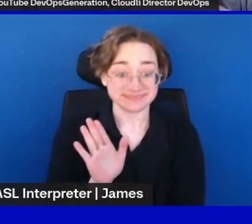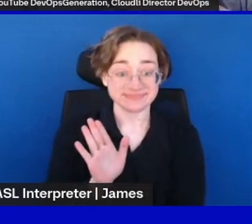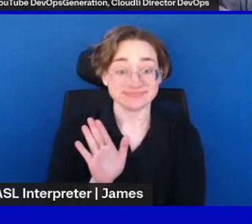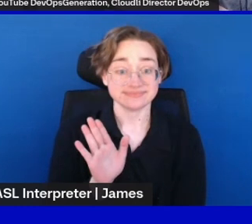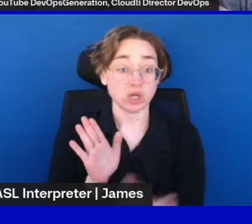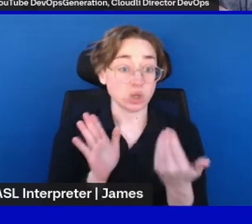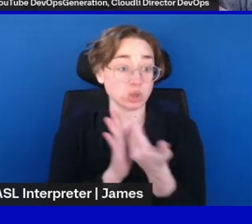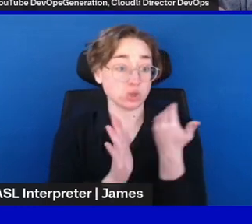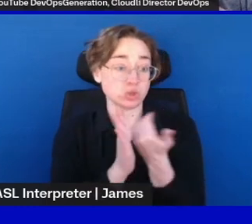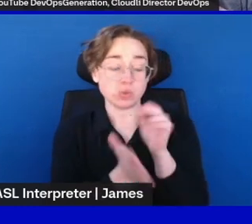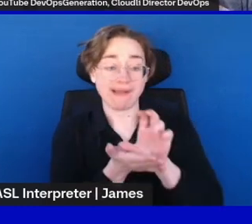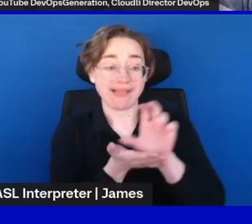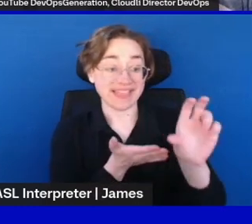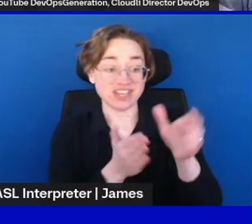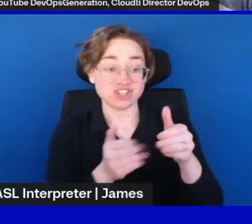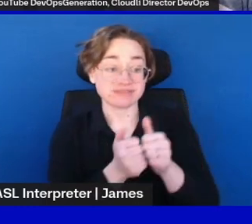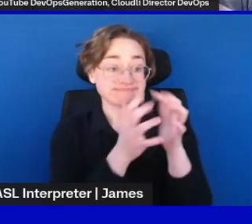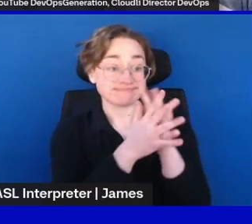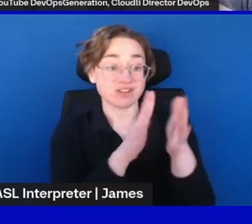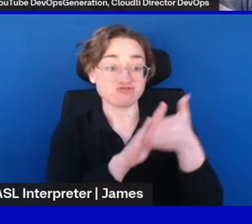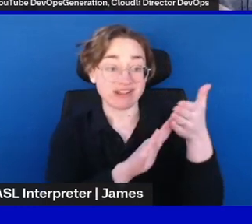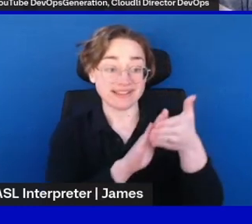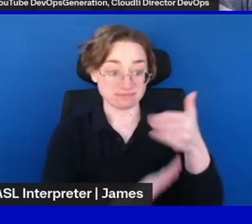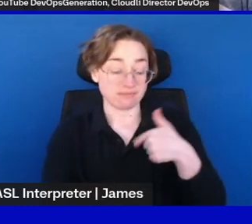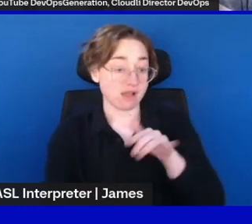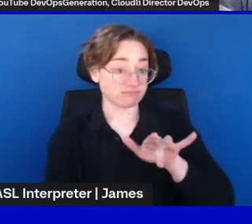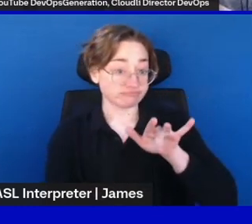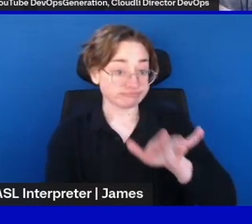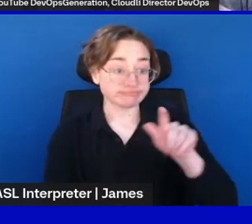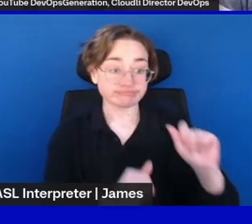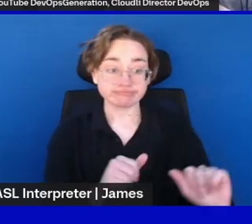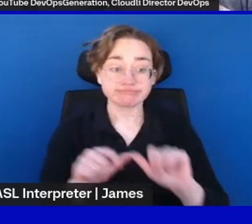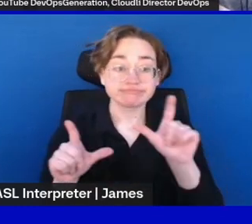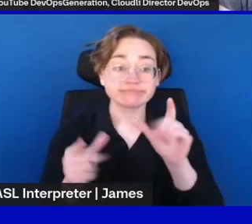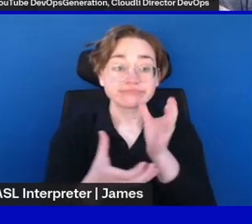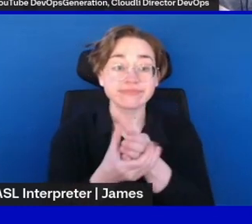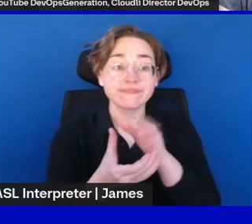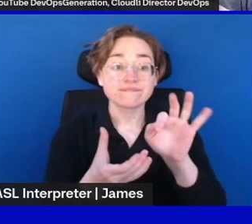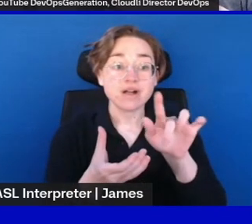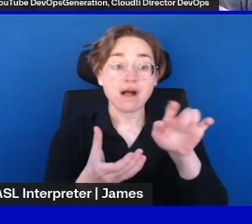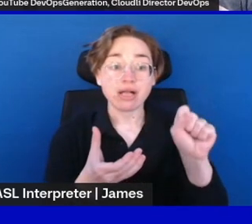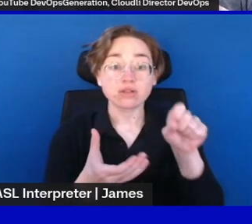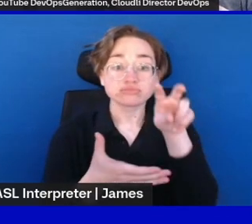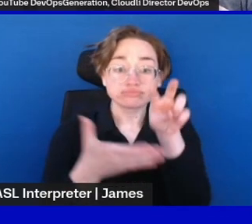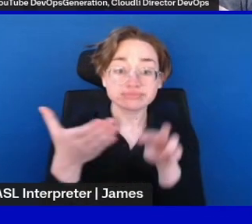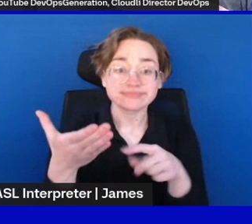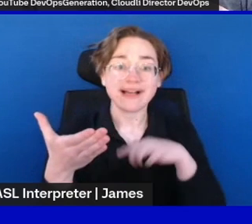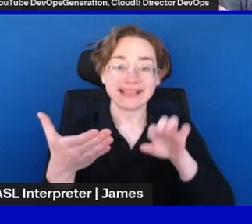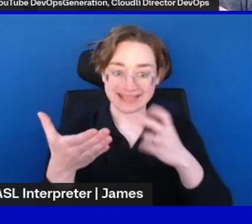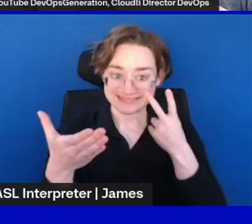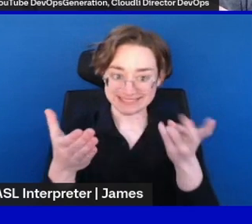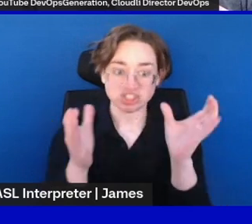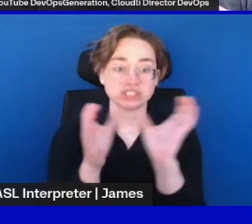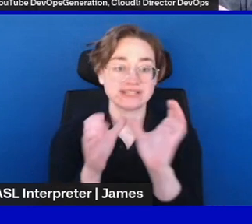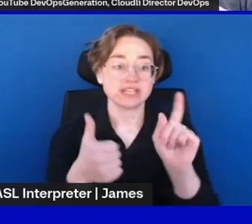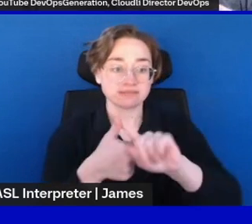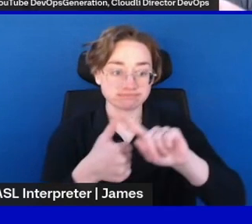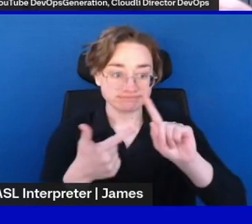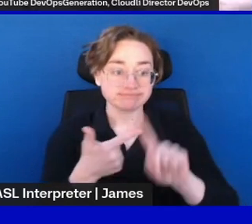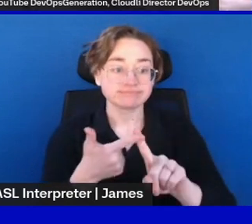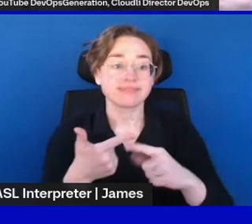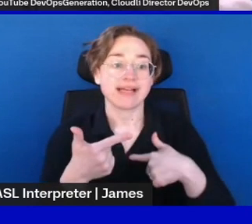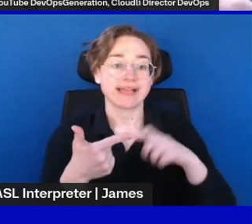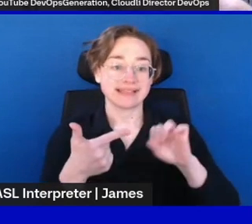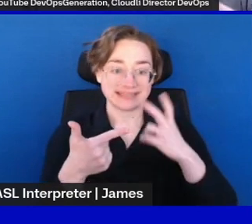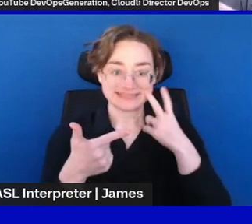new allocation that is up and running. And when I click on it and I go into files and local, I can see that I have my certificate. I can see that I